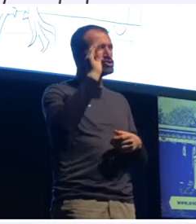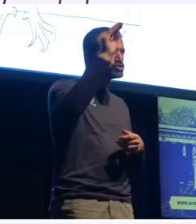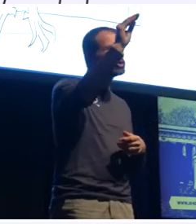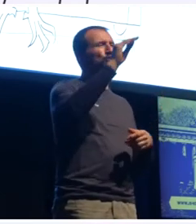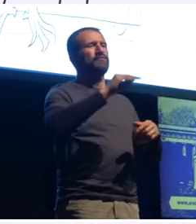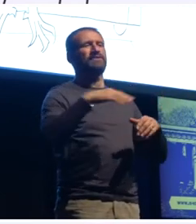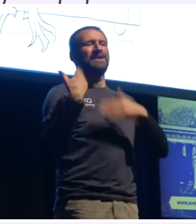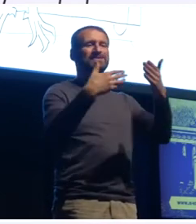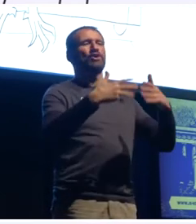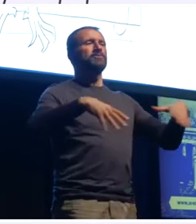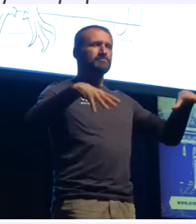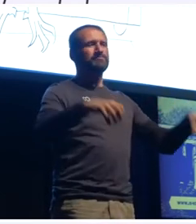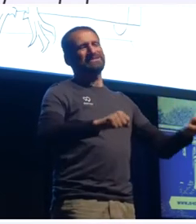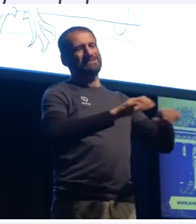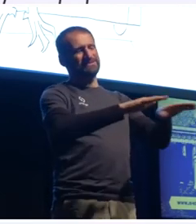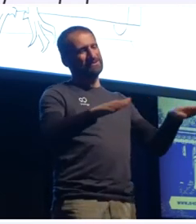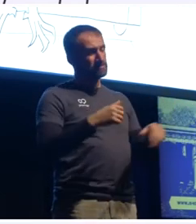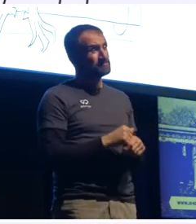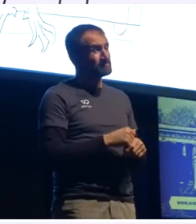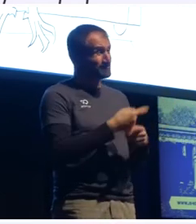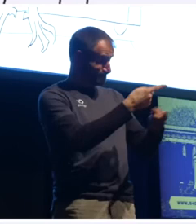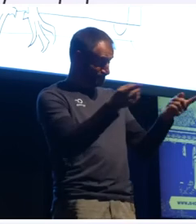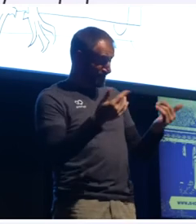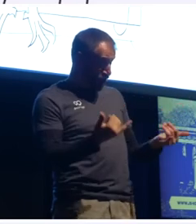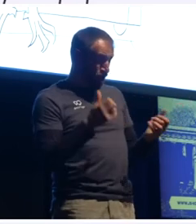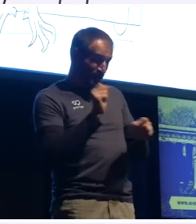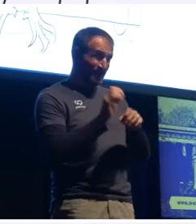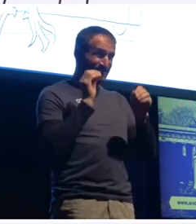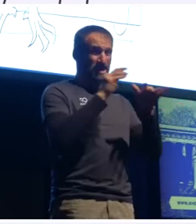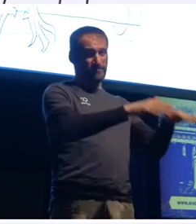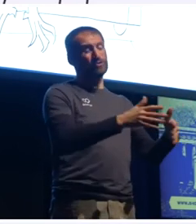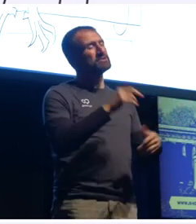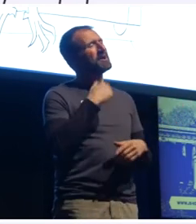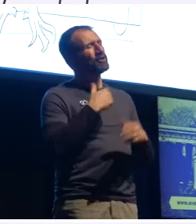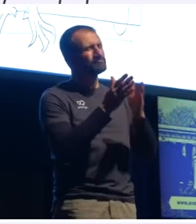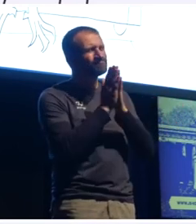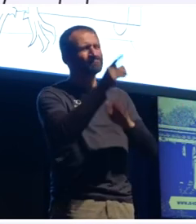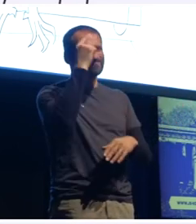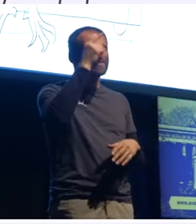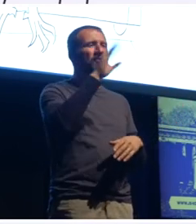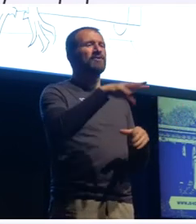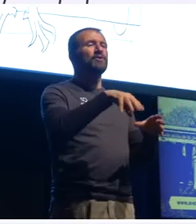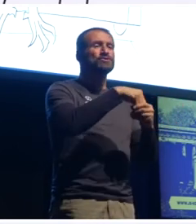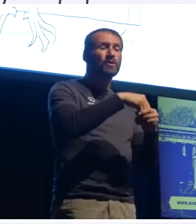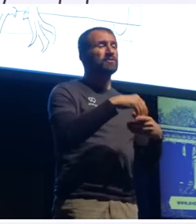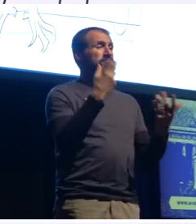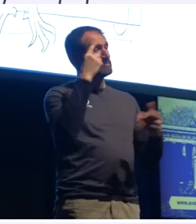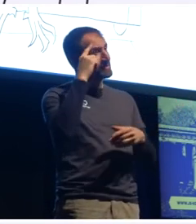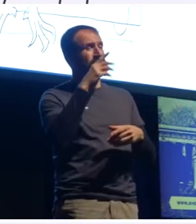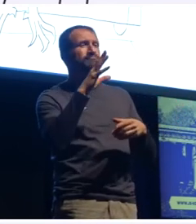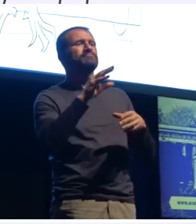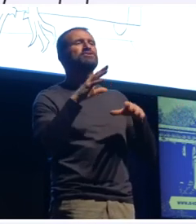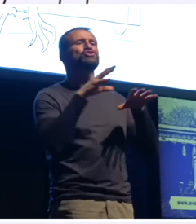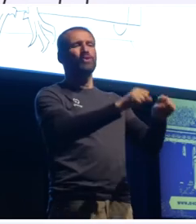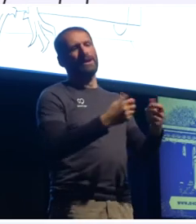you some brief examples here, but I ask you also to think about things like inclusion and accessibility. What we build today does impact